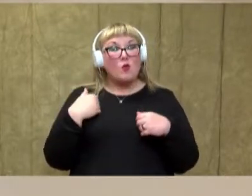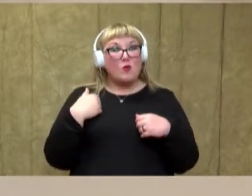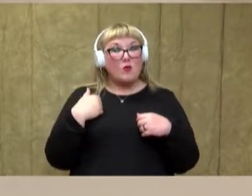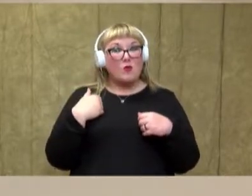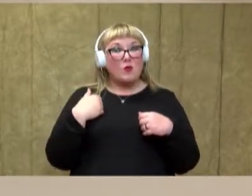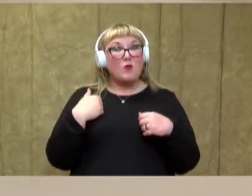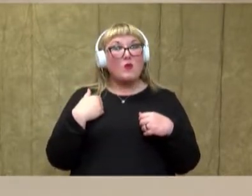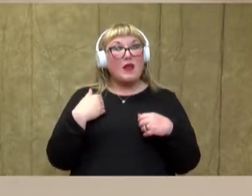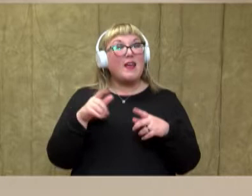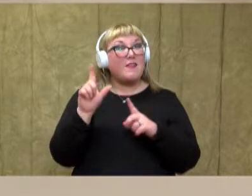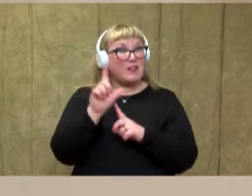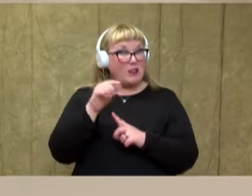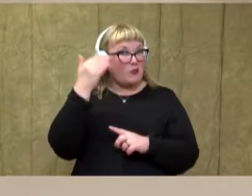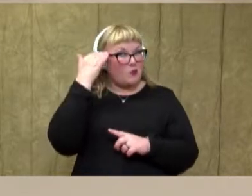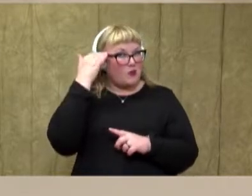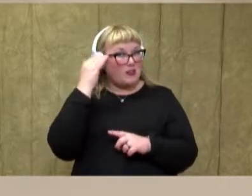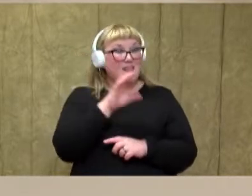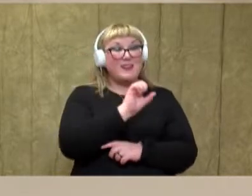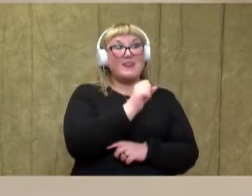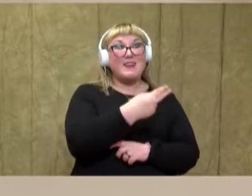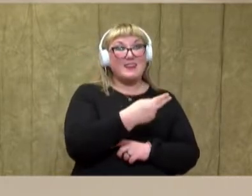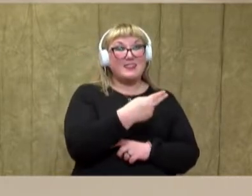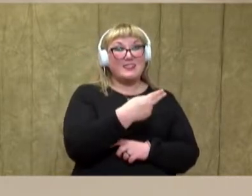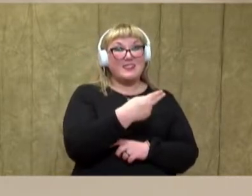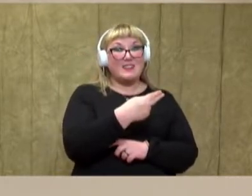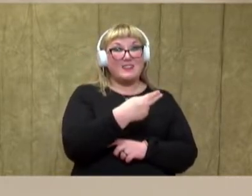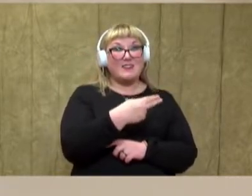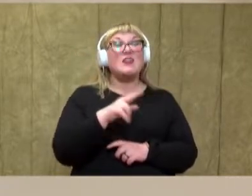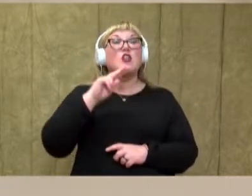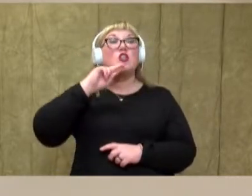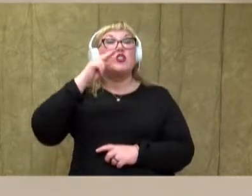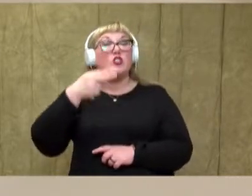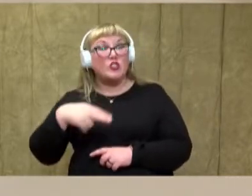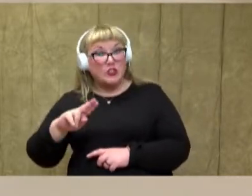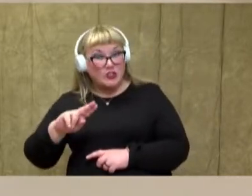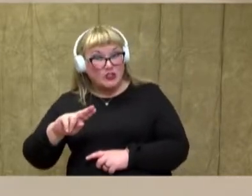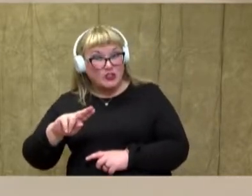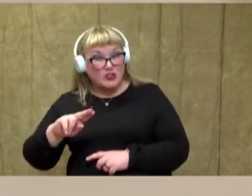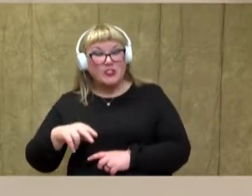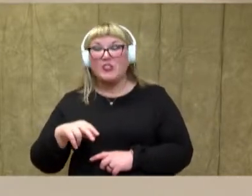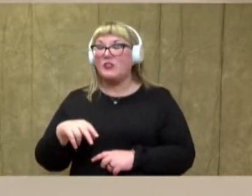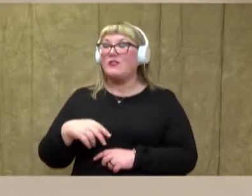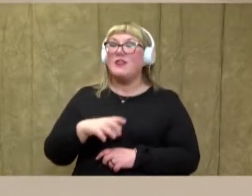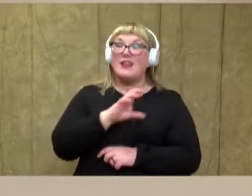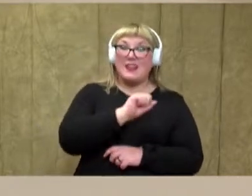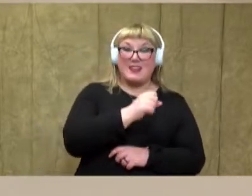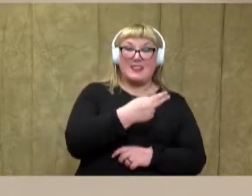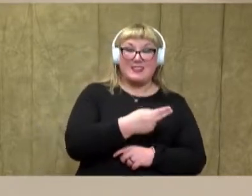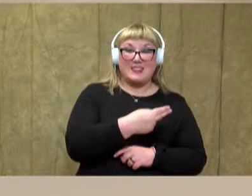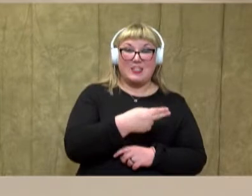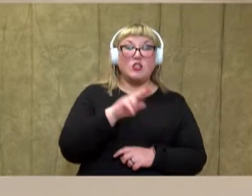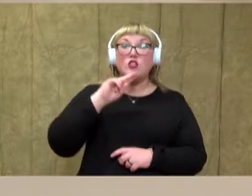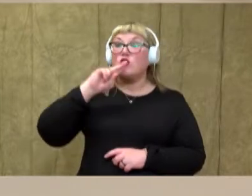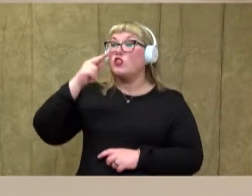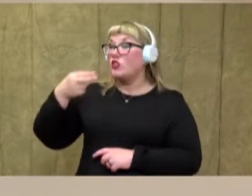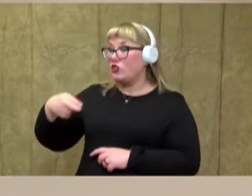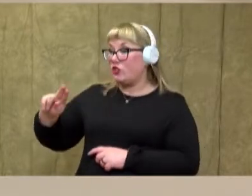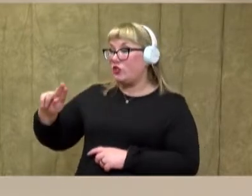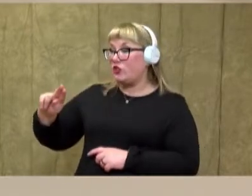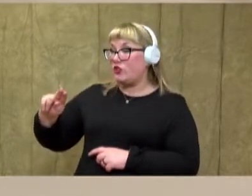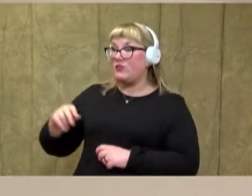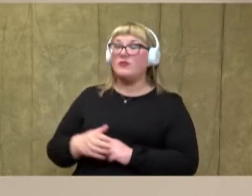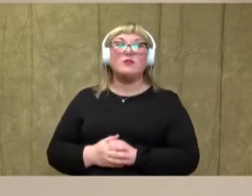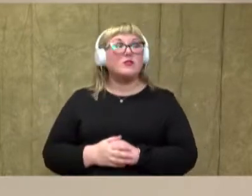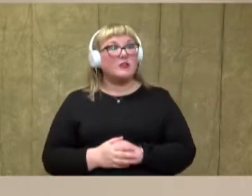of letters here. SH represents the digraph. SH. So we're familiar with that sound. Let's